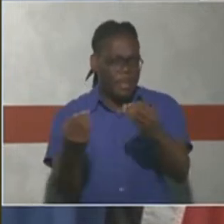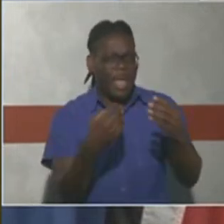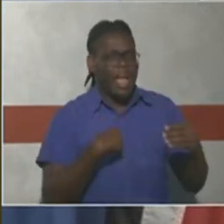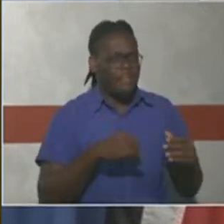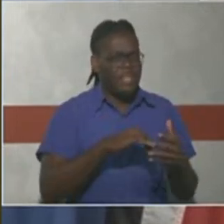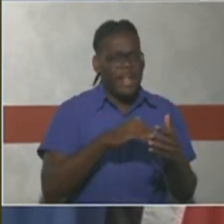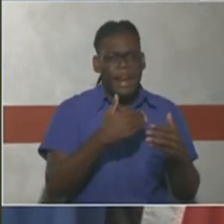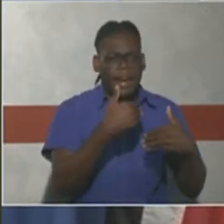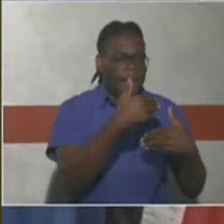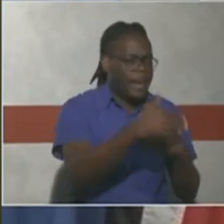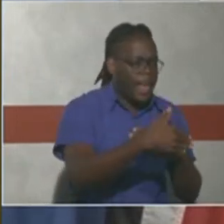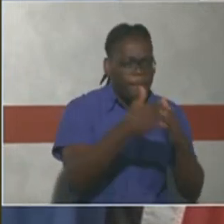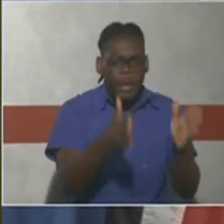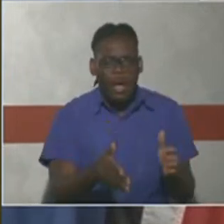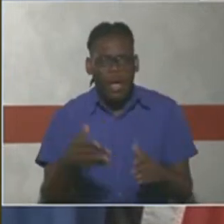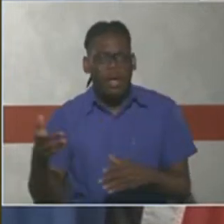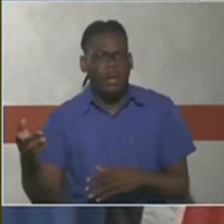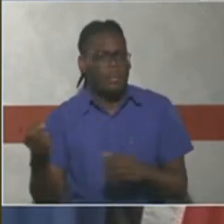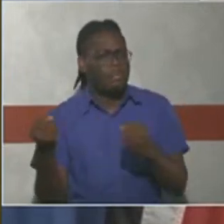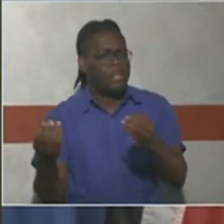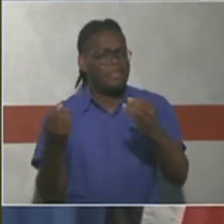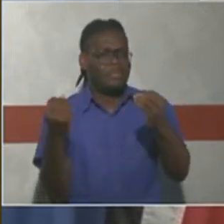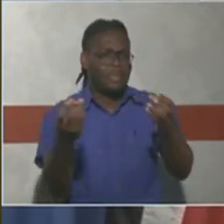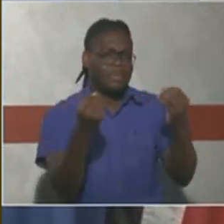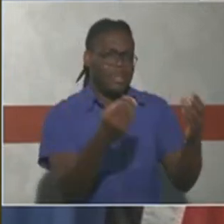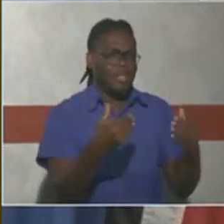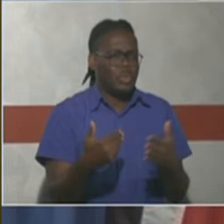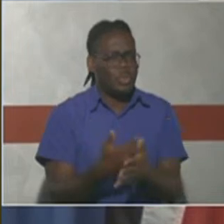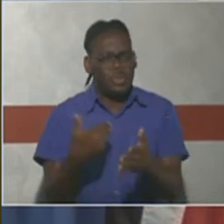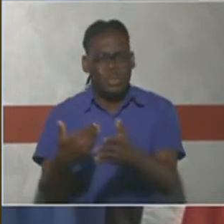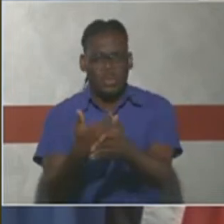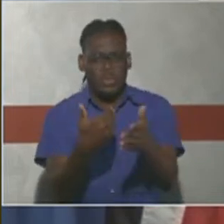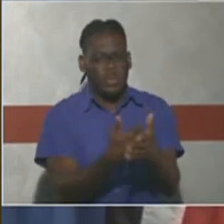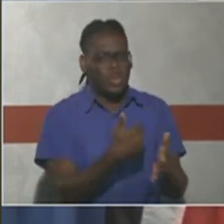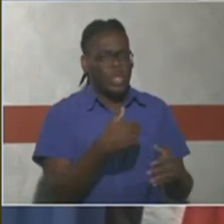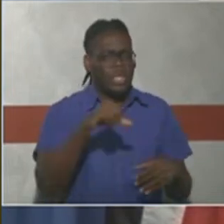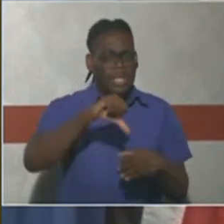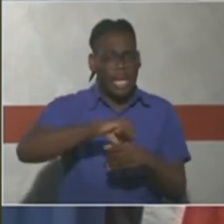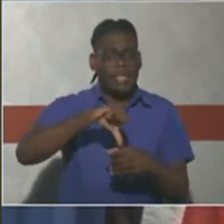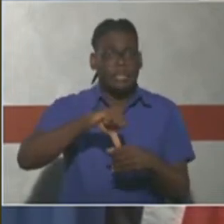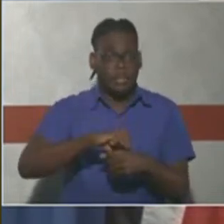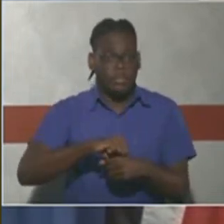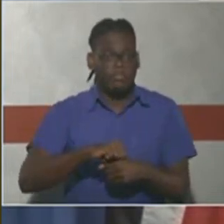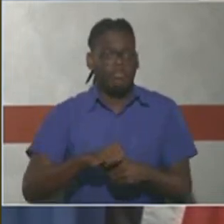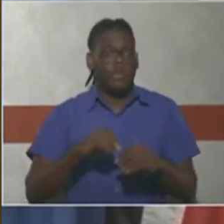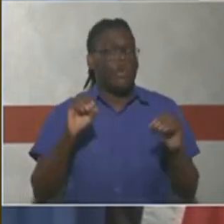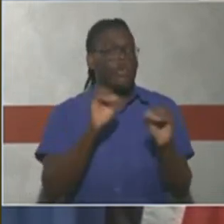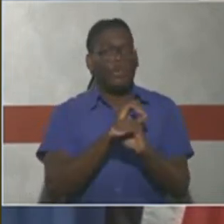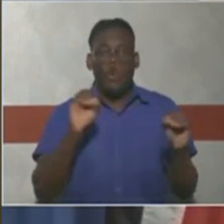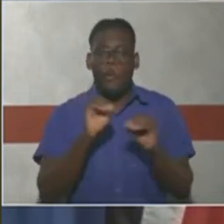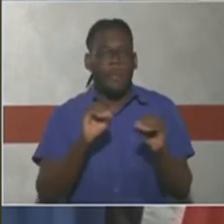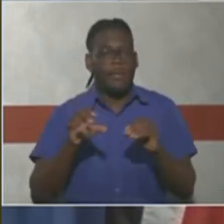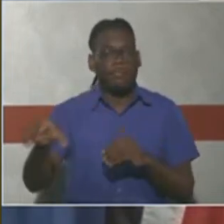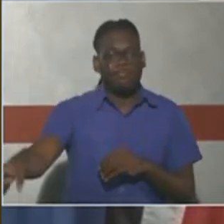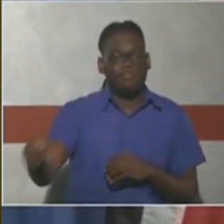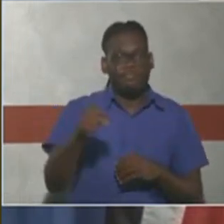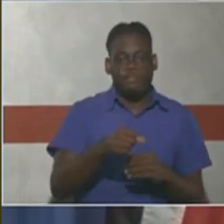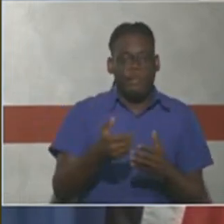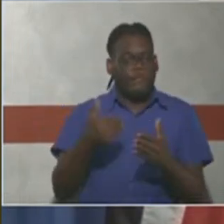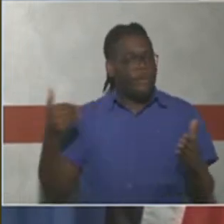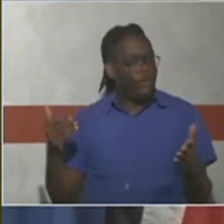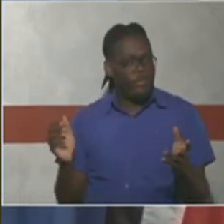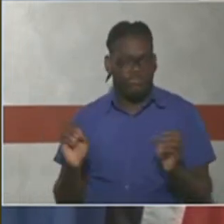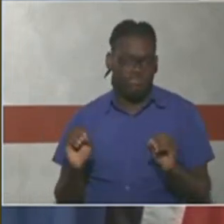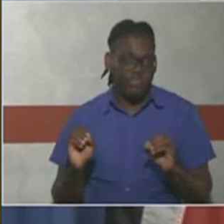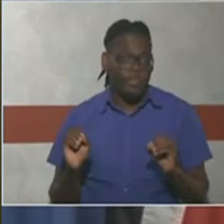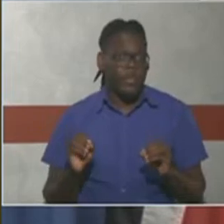unproduced natural gas. If you look at Europe, look around the world, look at Australia, you would see how